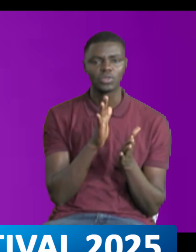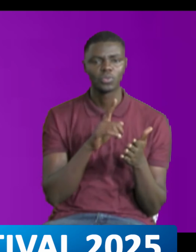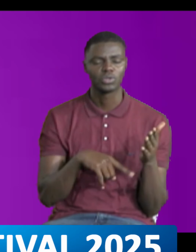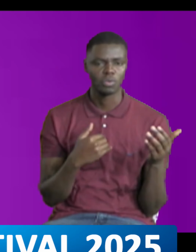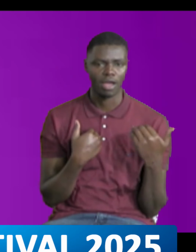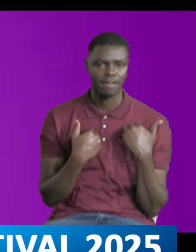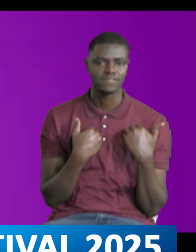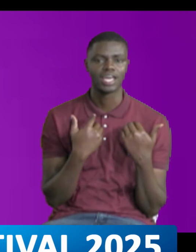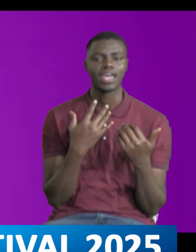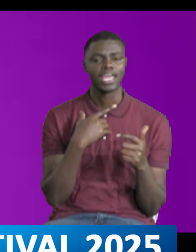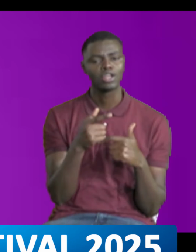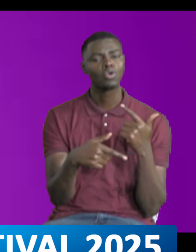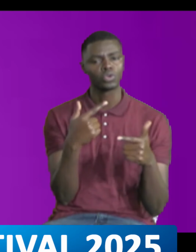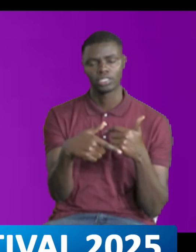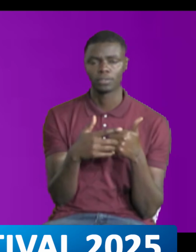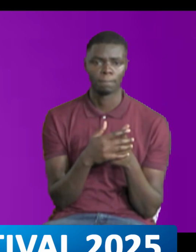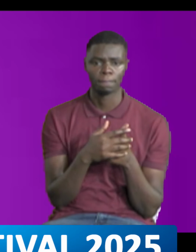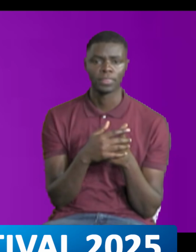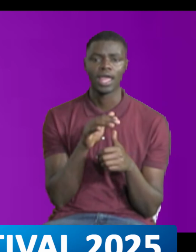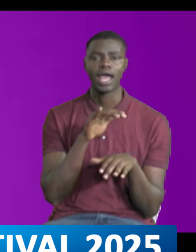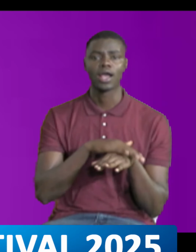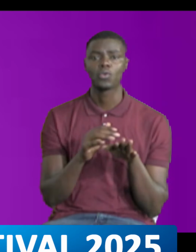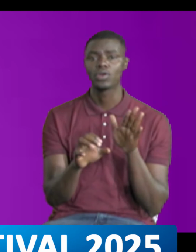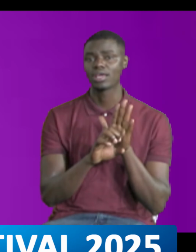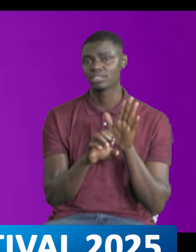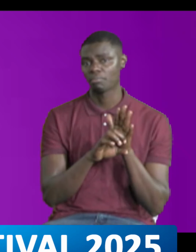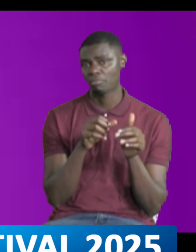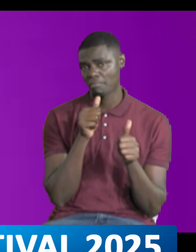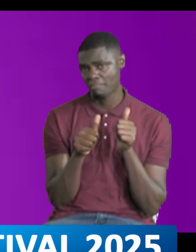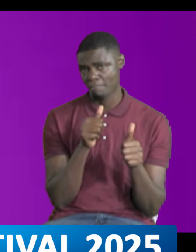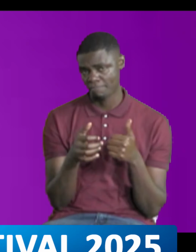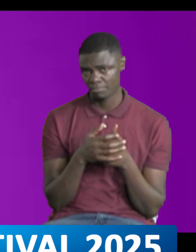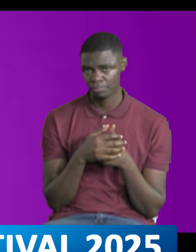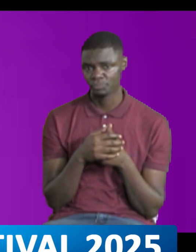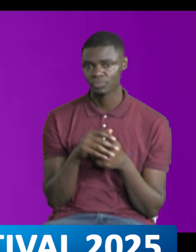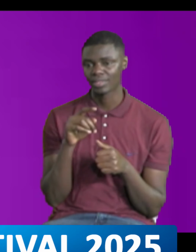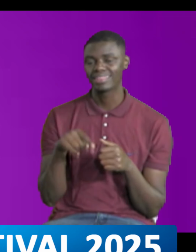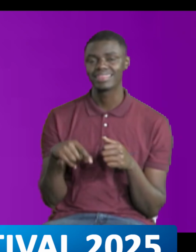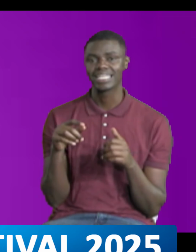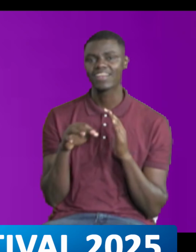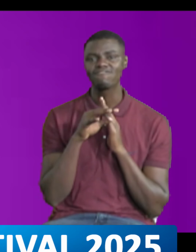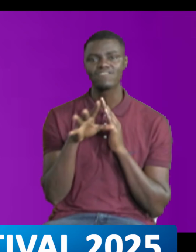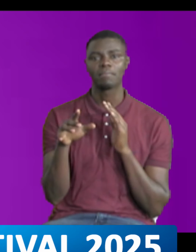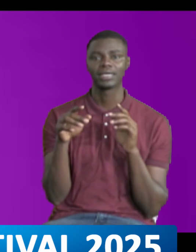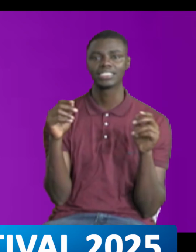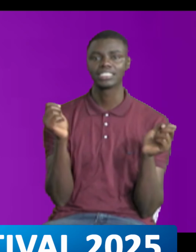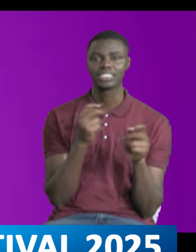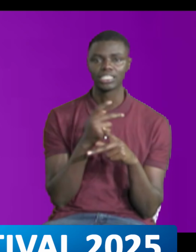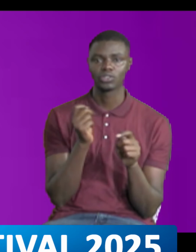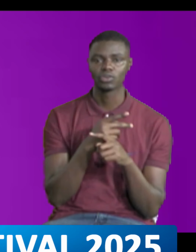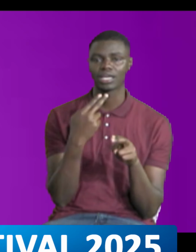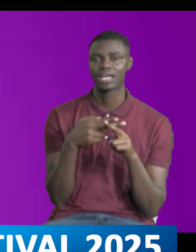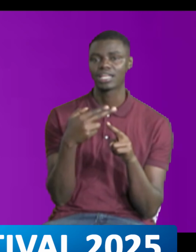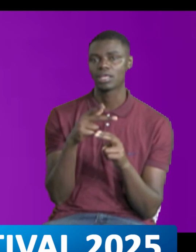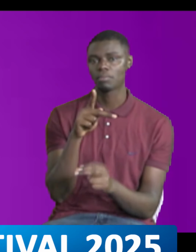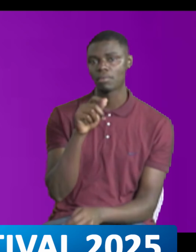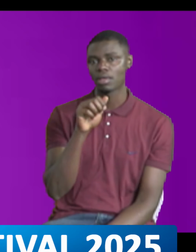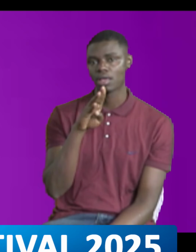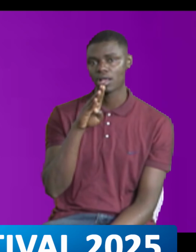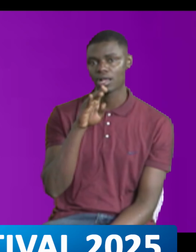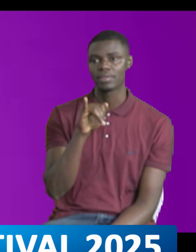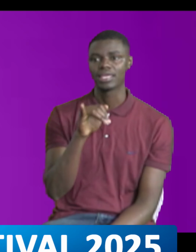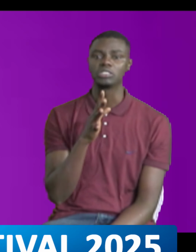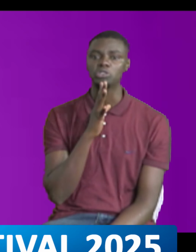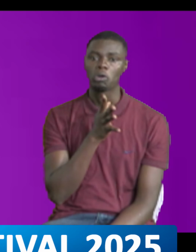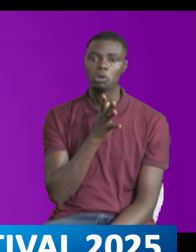have. And a good example would be this famous TikToker called Kabilame. He doesn't